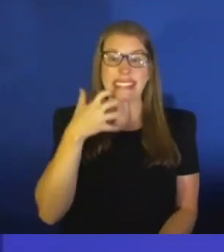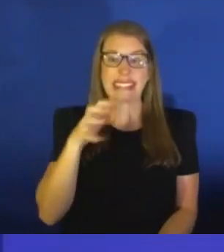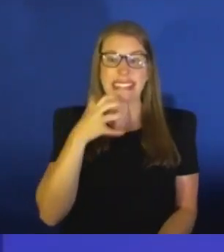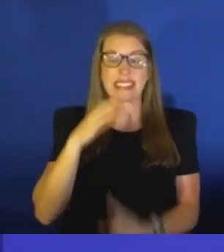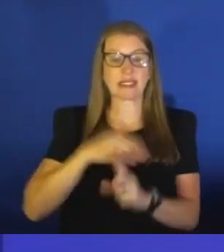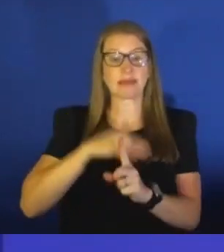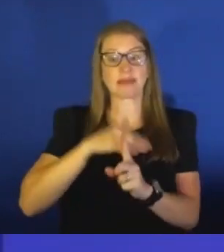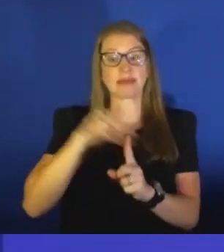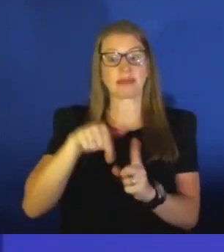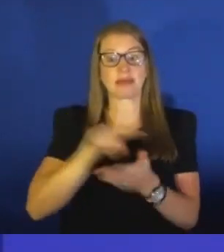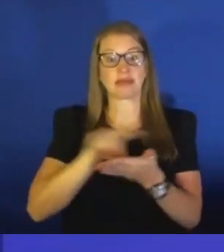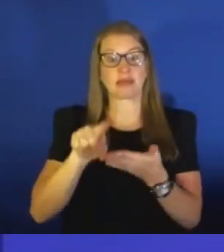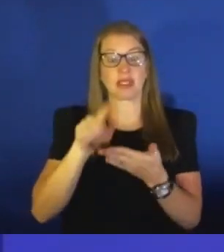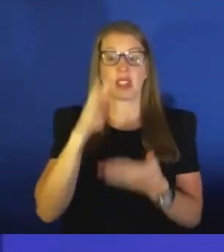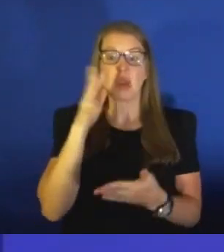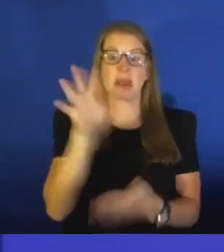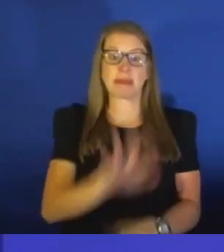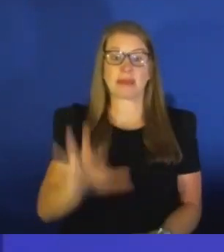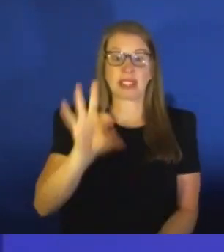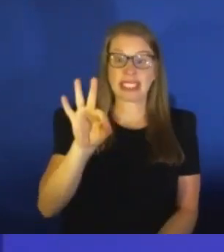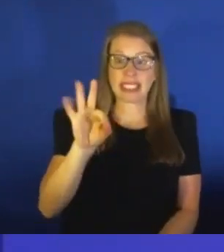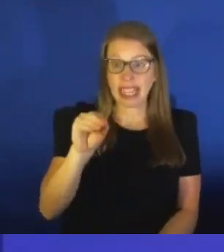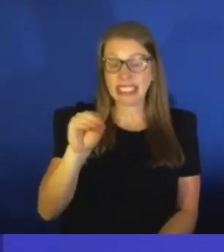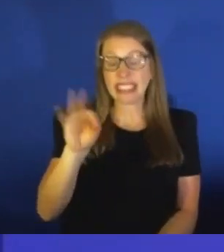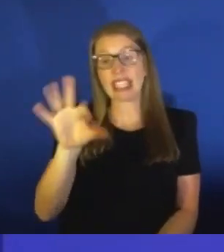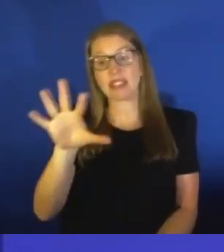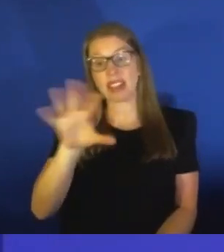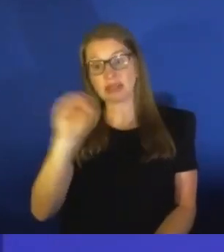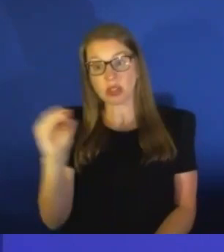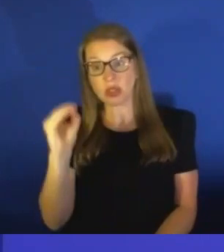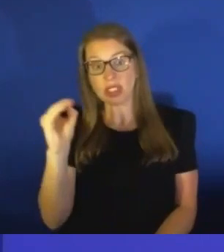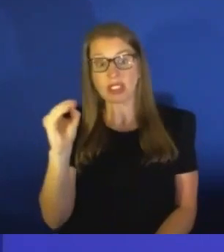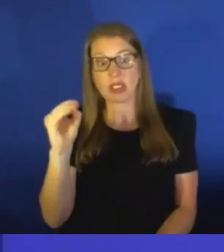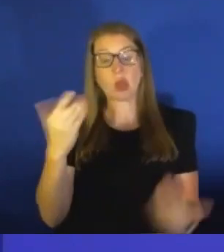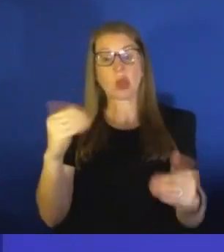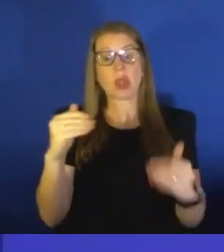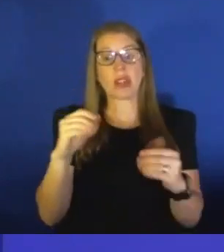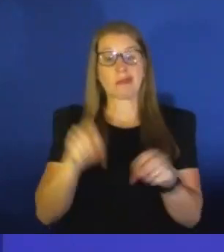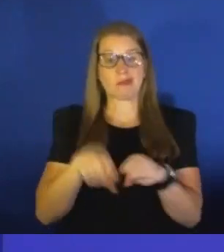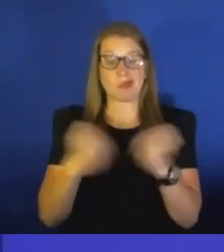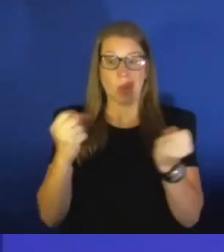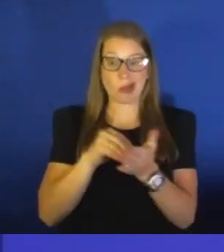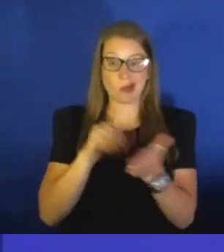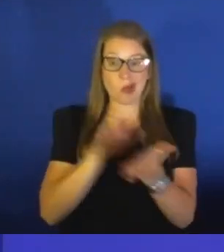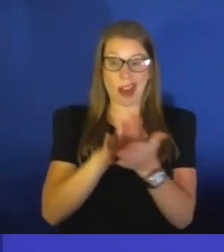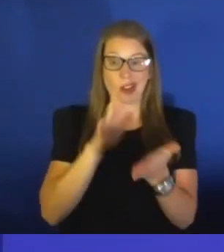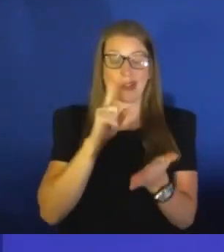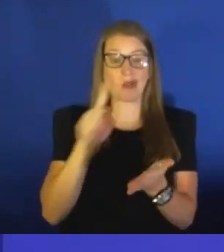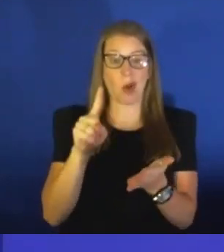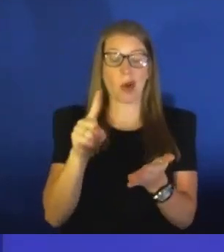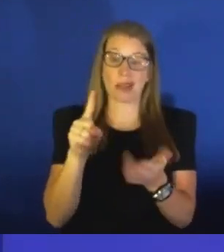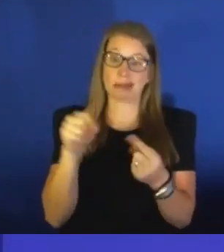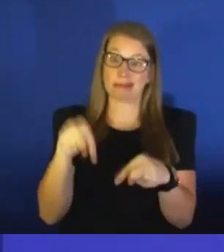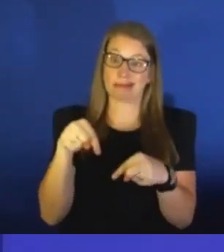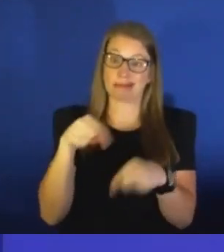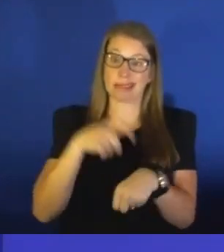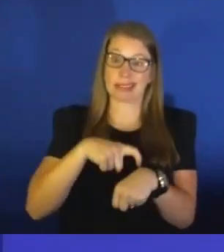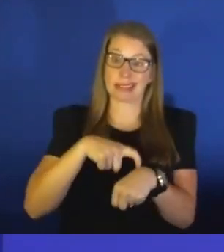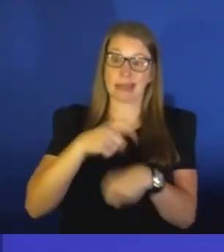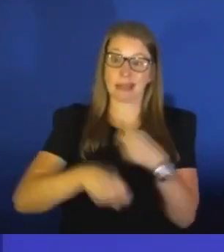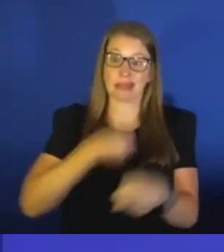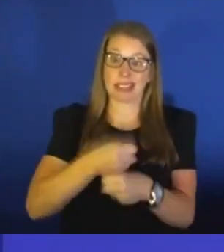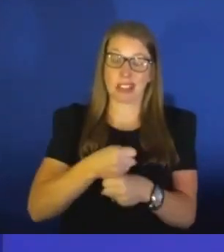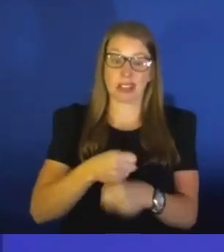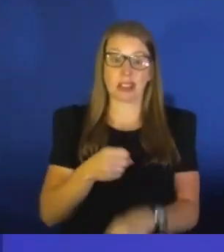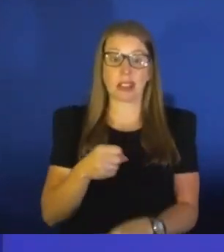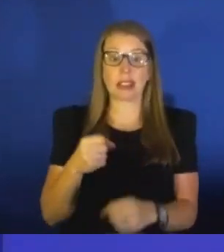week are going to hover between 90 and 95 degrees, which could break records for this time of year here in the Kansas City area. The rise in temps means